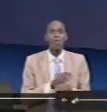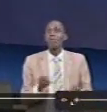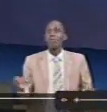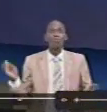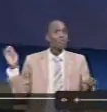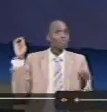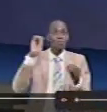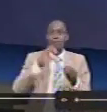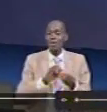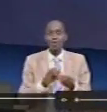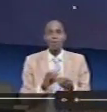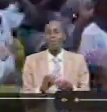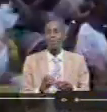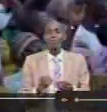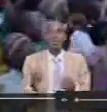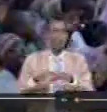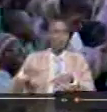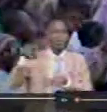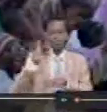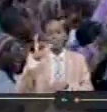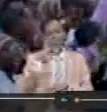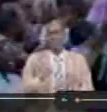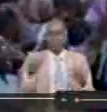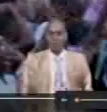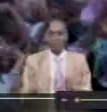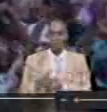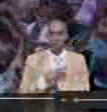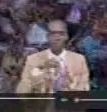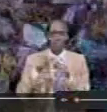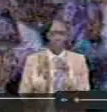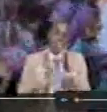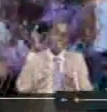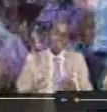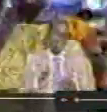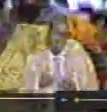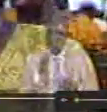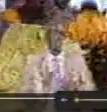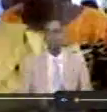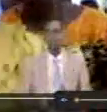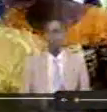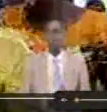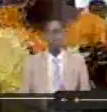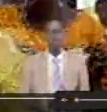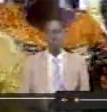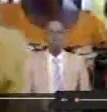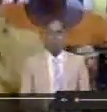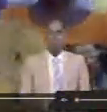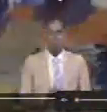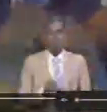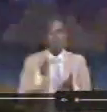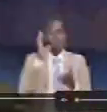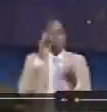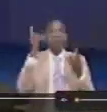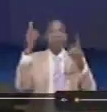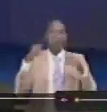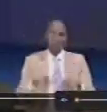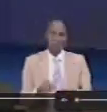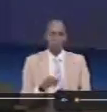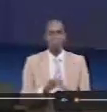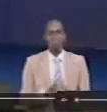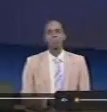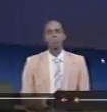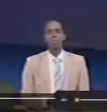today. Isaiah 59 verse 8. The way of peace they know not, and there is